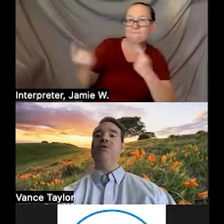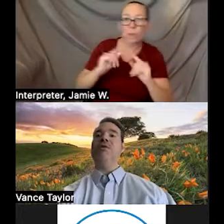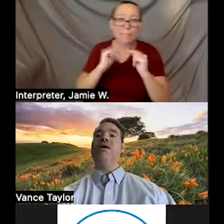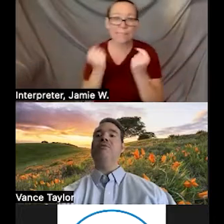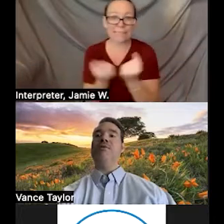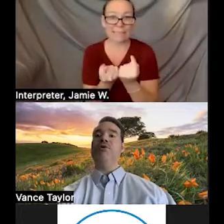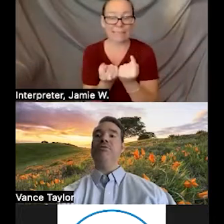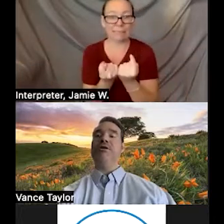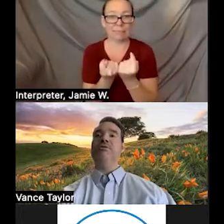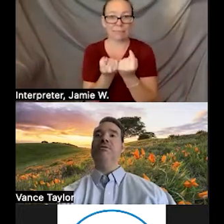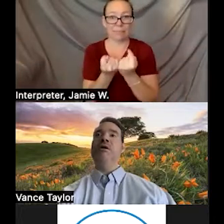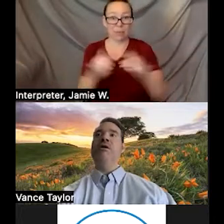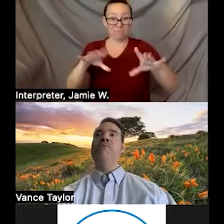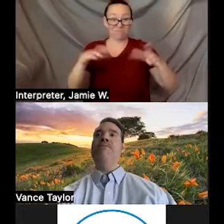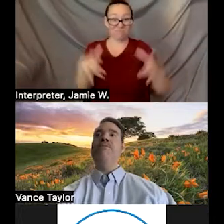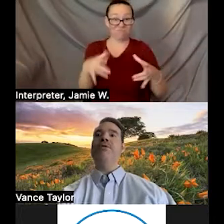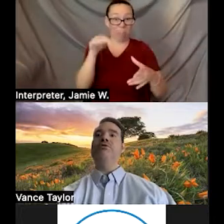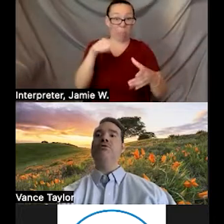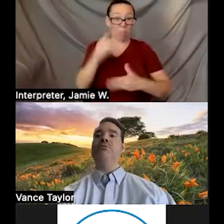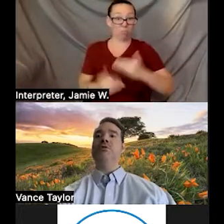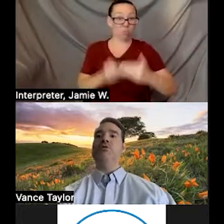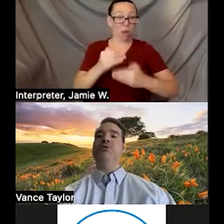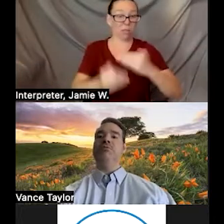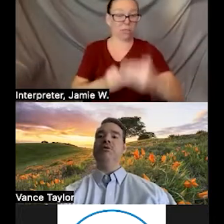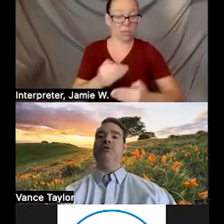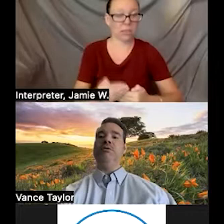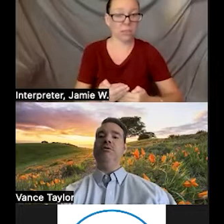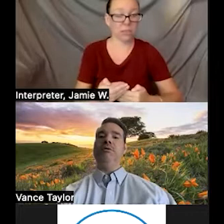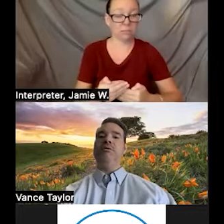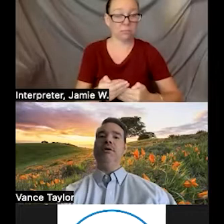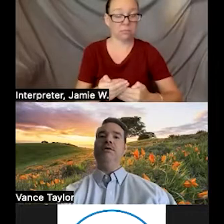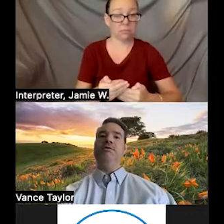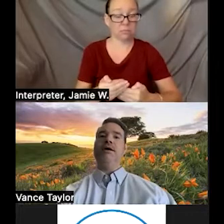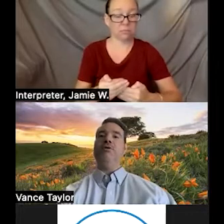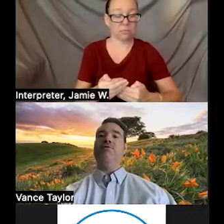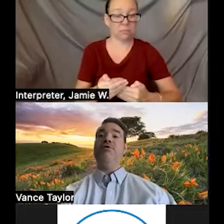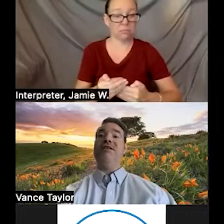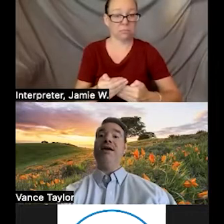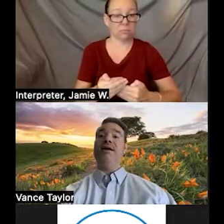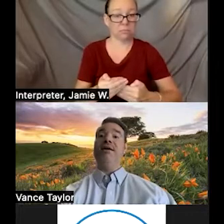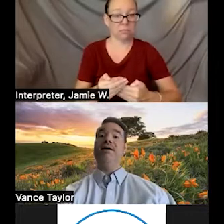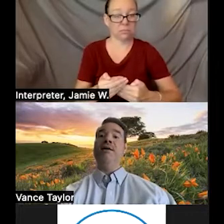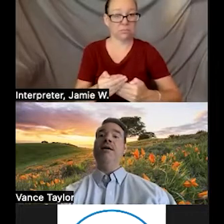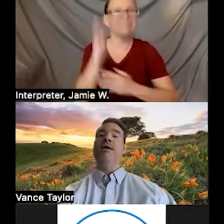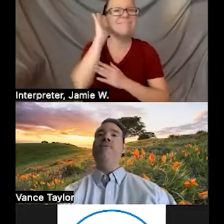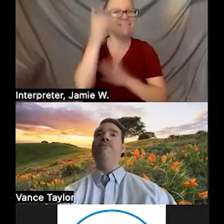right, what came out of that process is ultimately what's going to be outlined for you today.